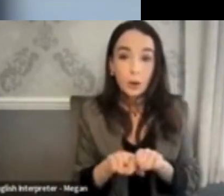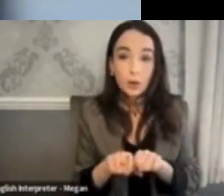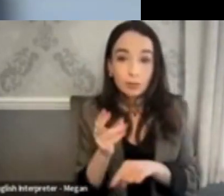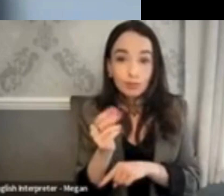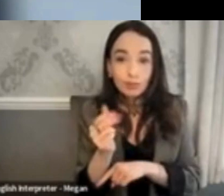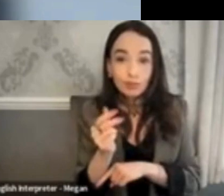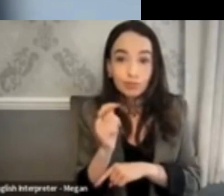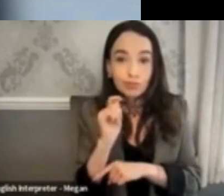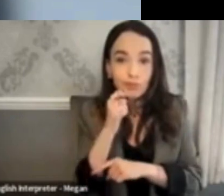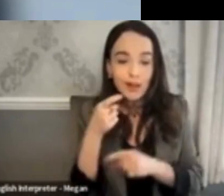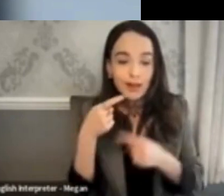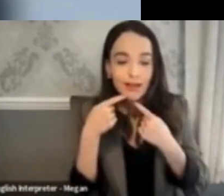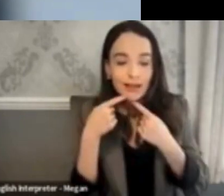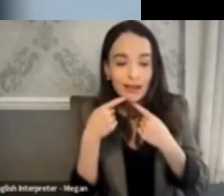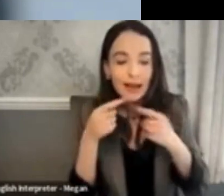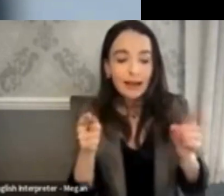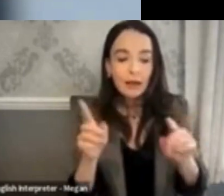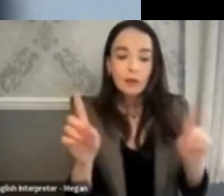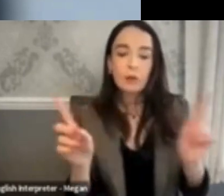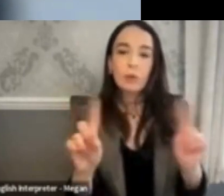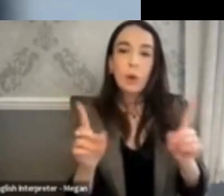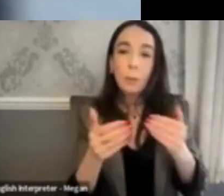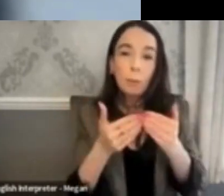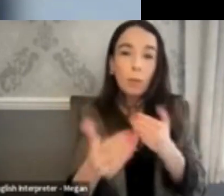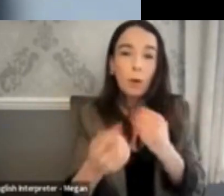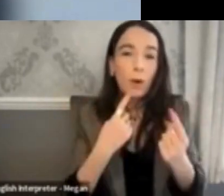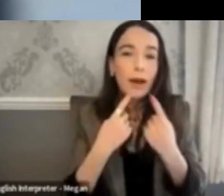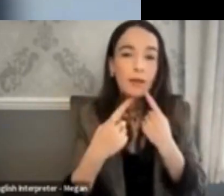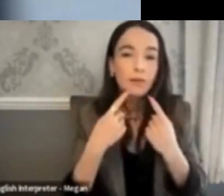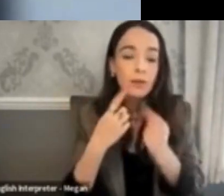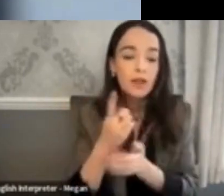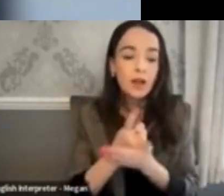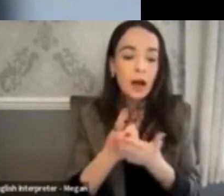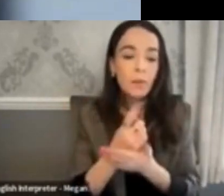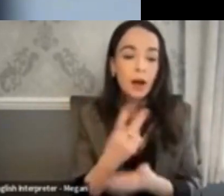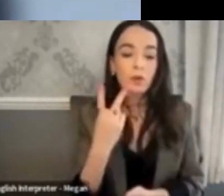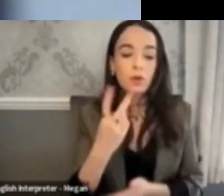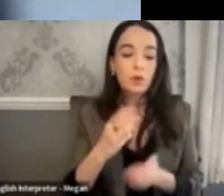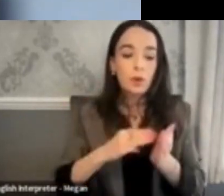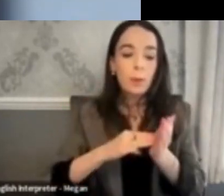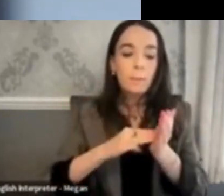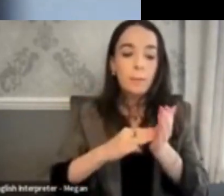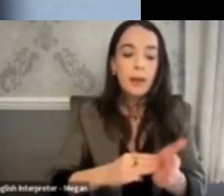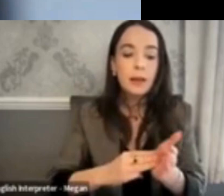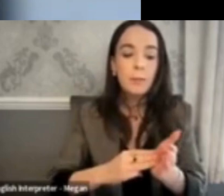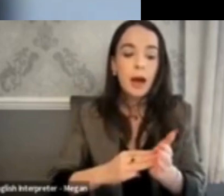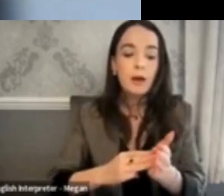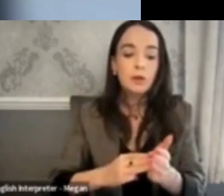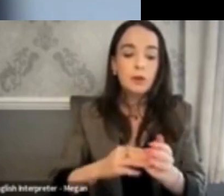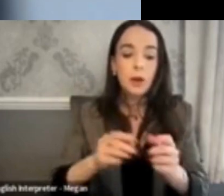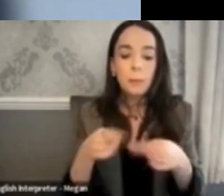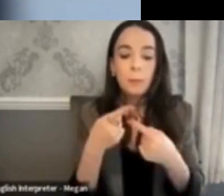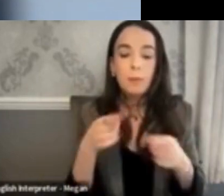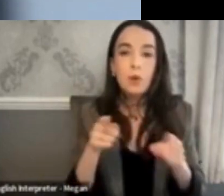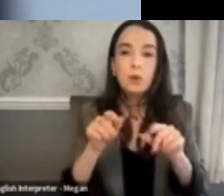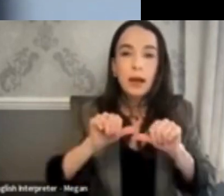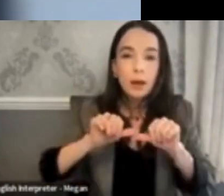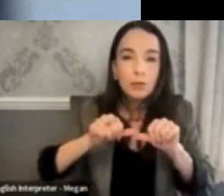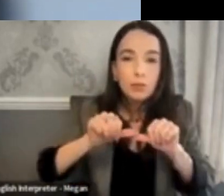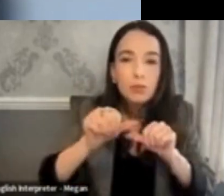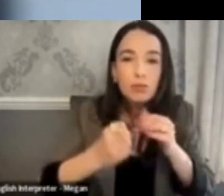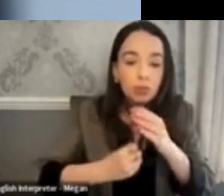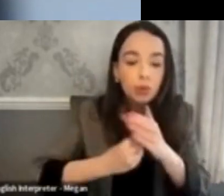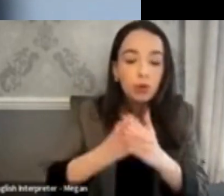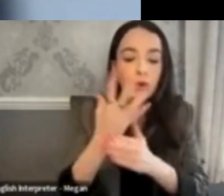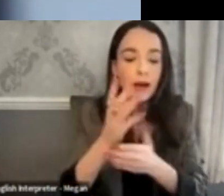announcing more details on the £2 million Music Progression Fund and updating you all